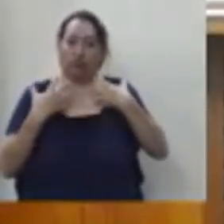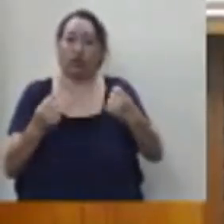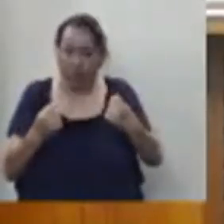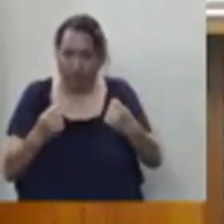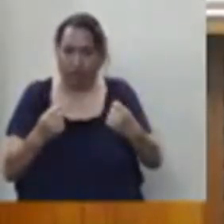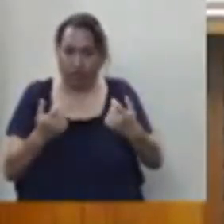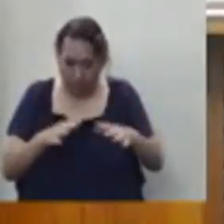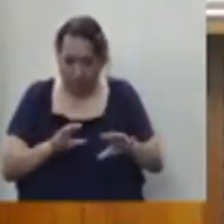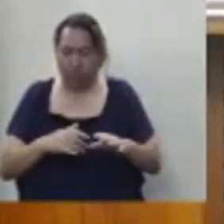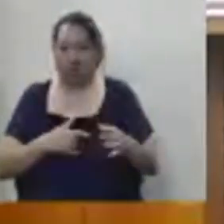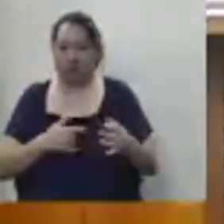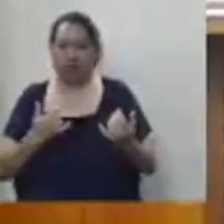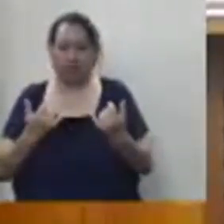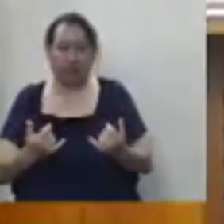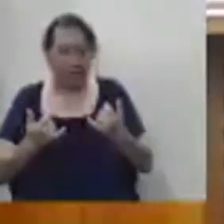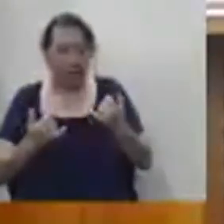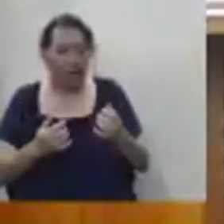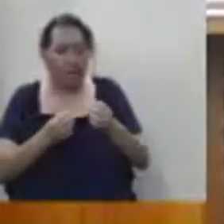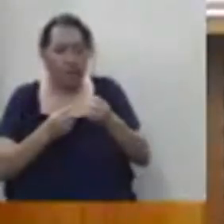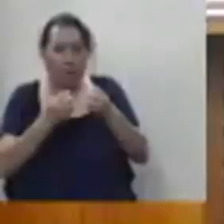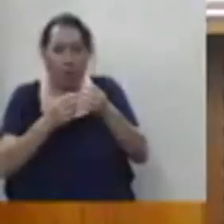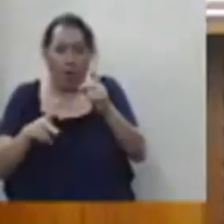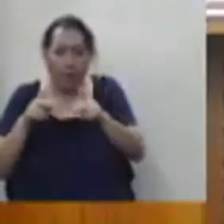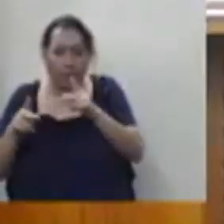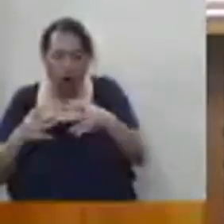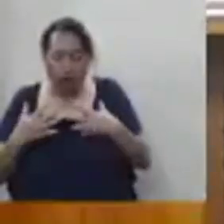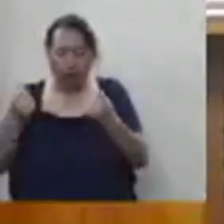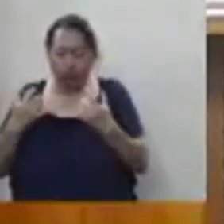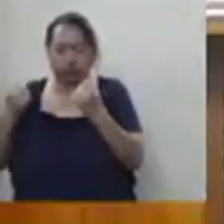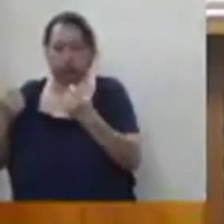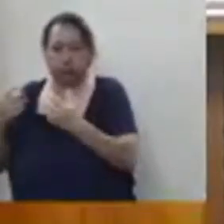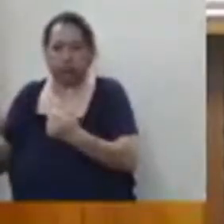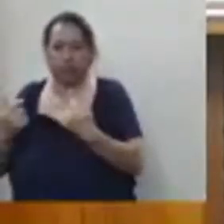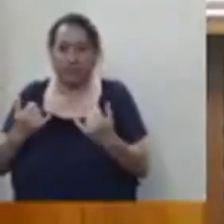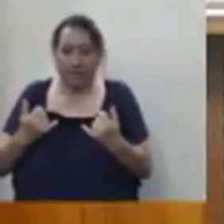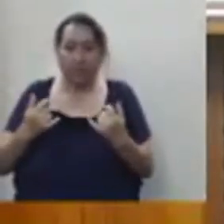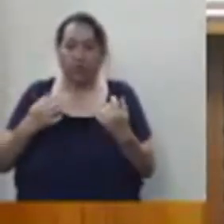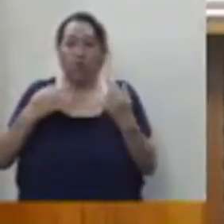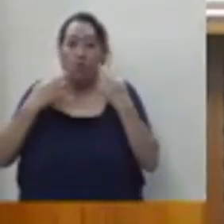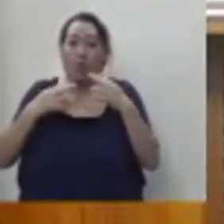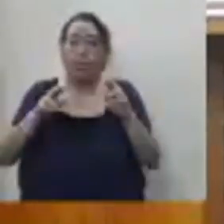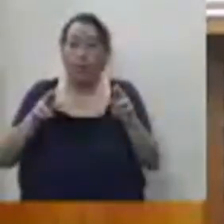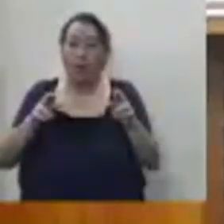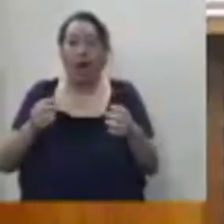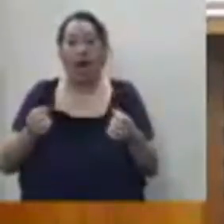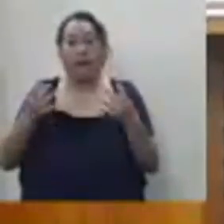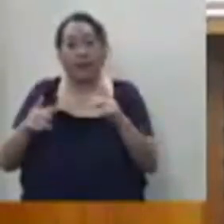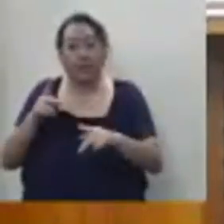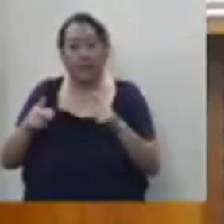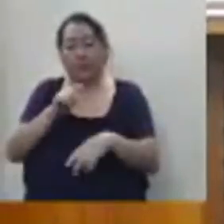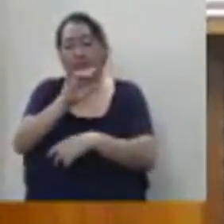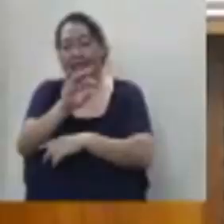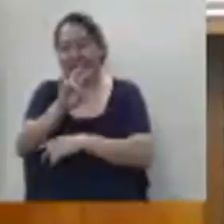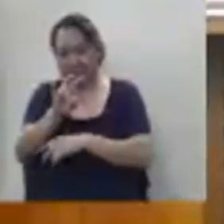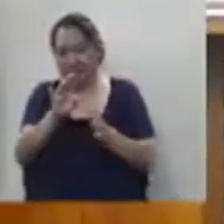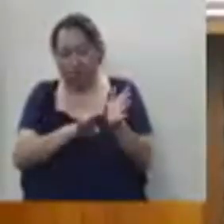through the days, more and more people have recovered, and we're happy to report that as of today, 97 have recovered. And then